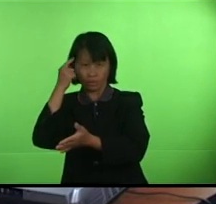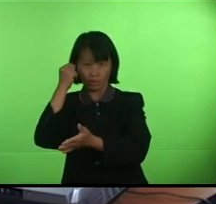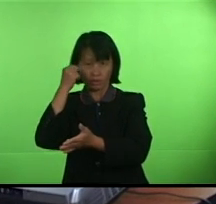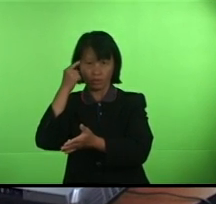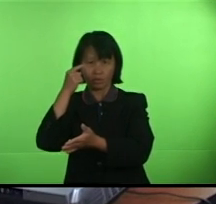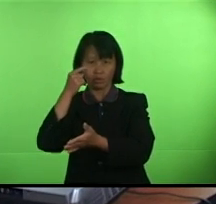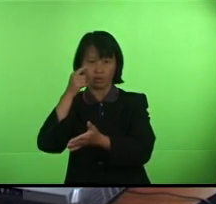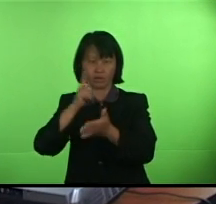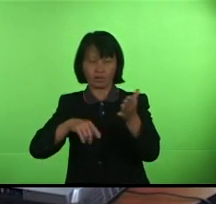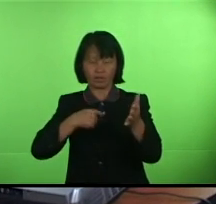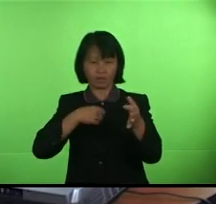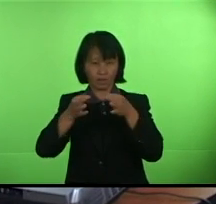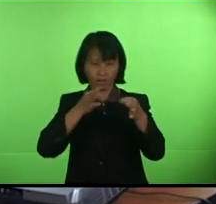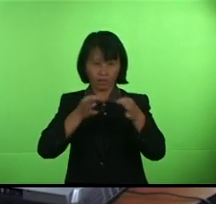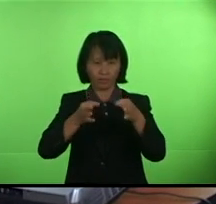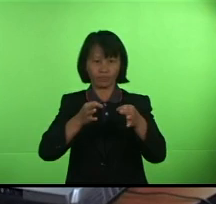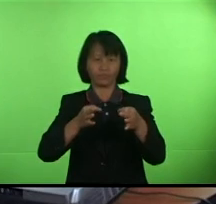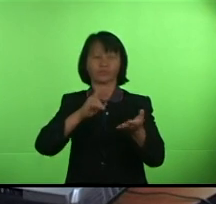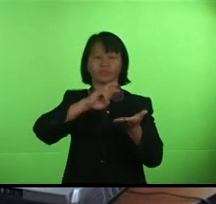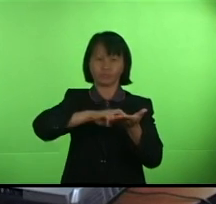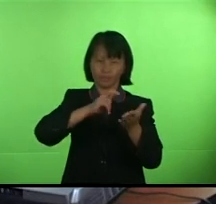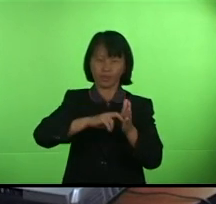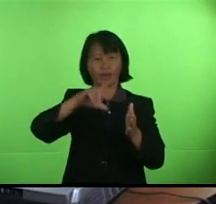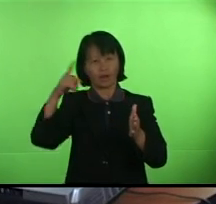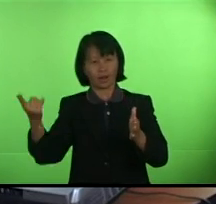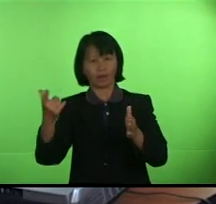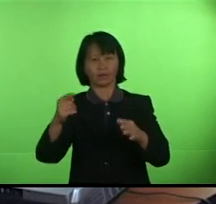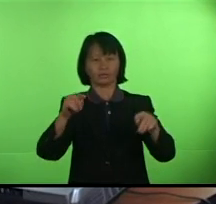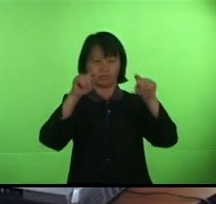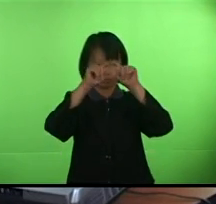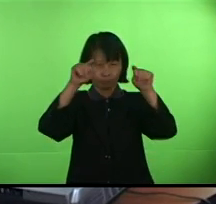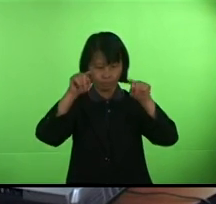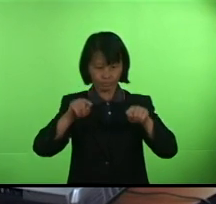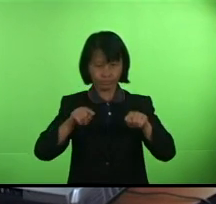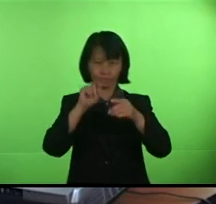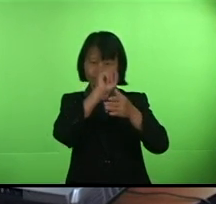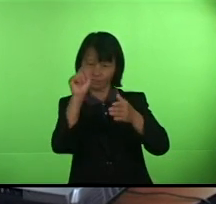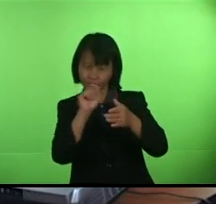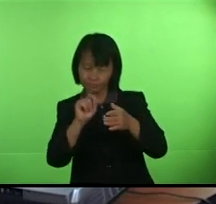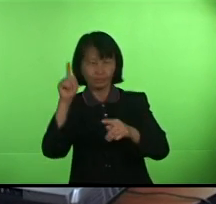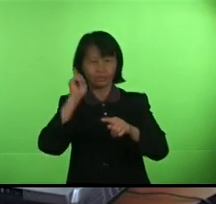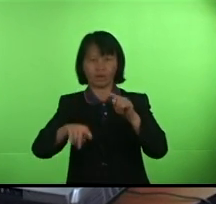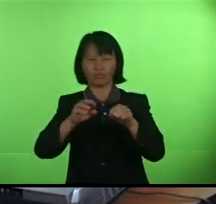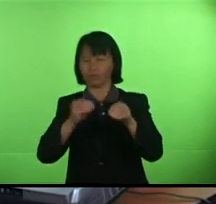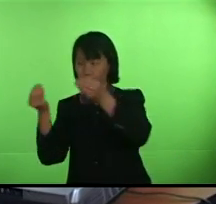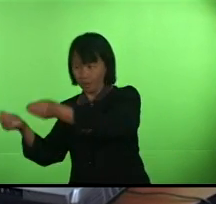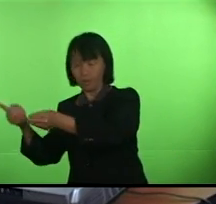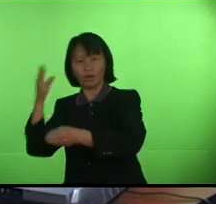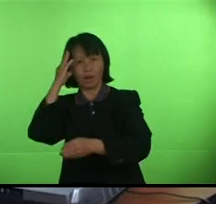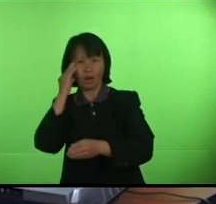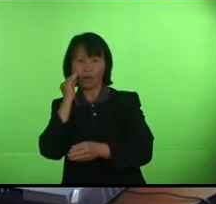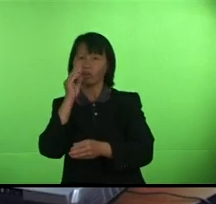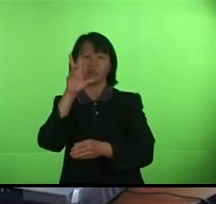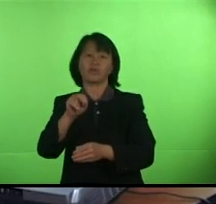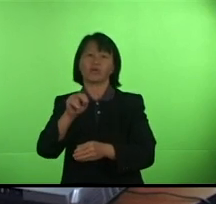Do you understand what I'm trying to say? So in other words, a text cannot convey an experience, but